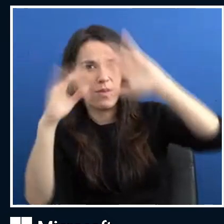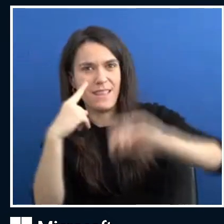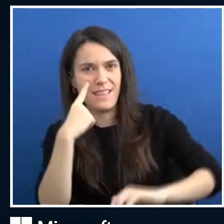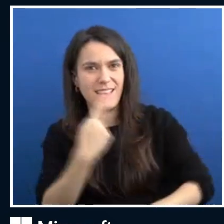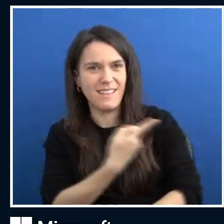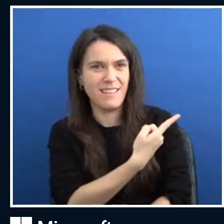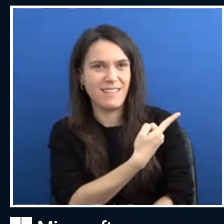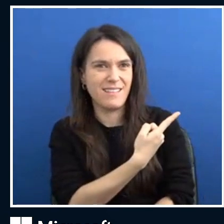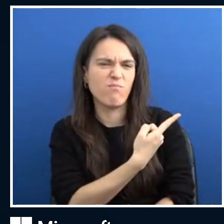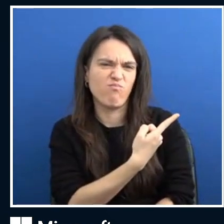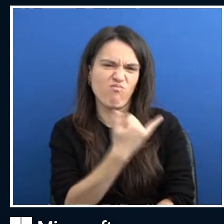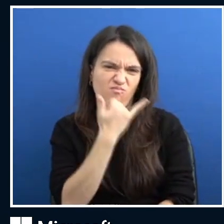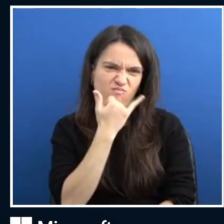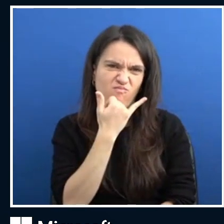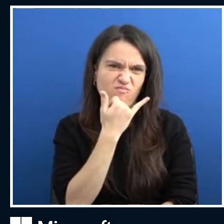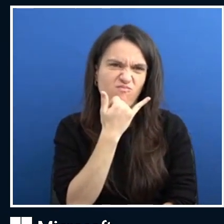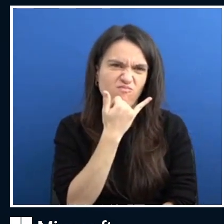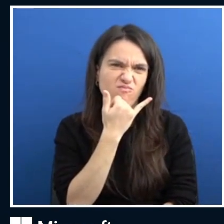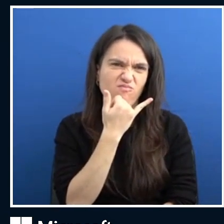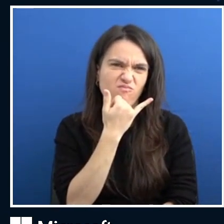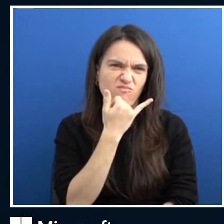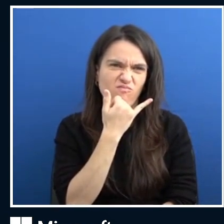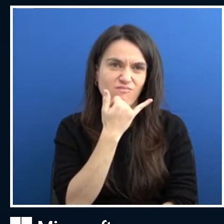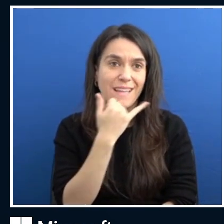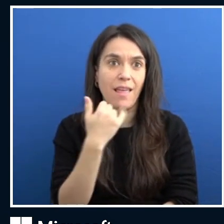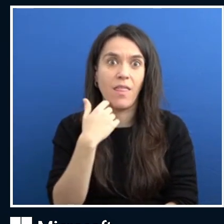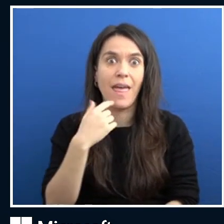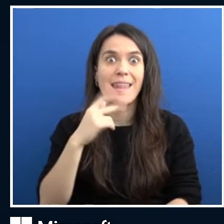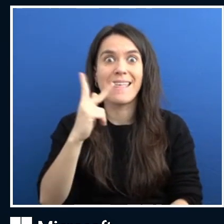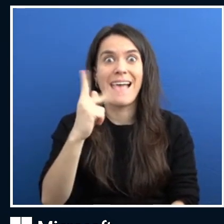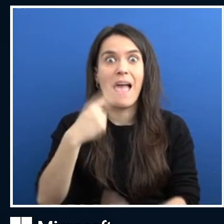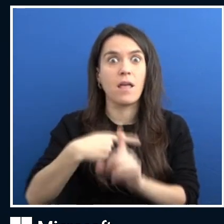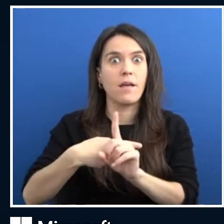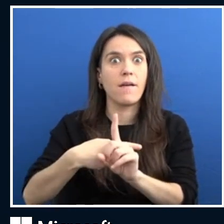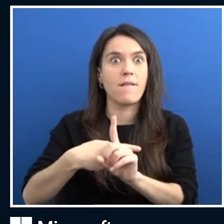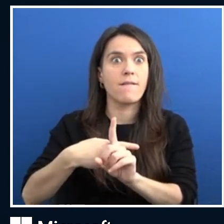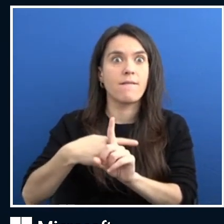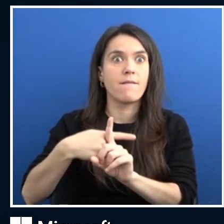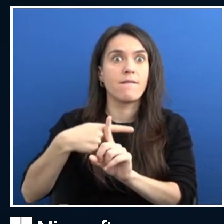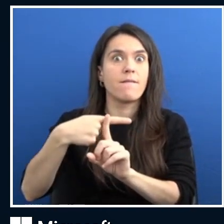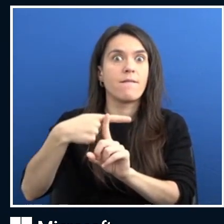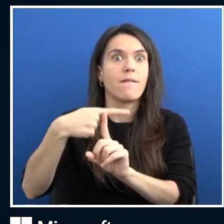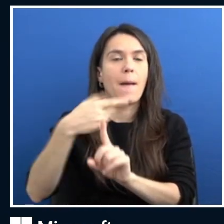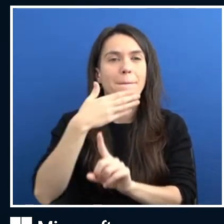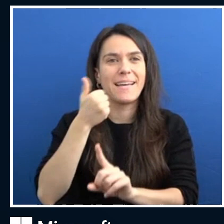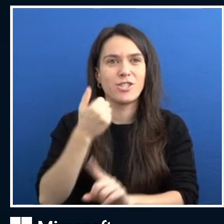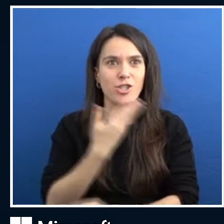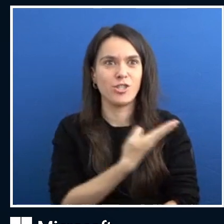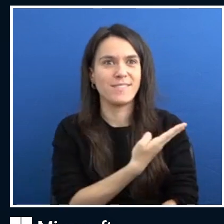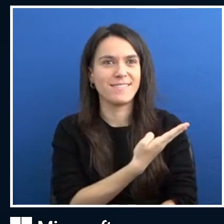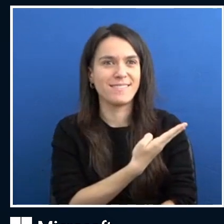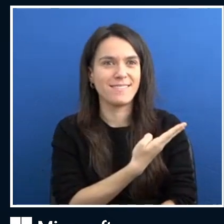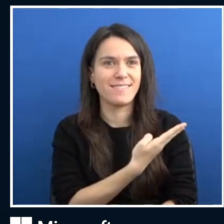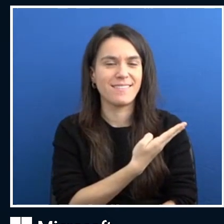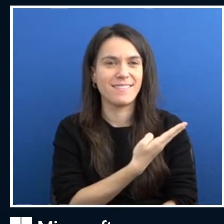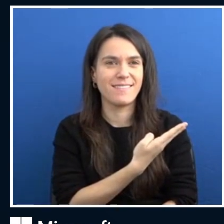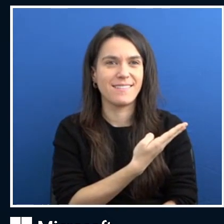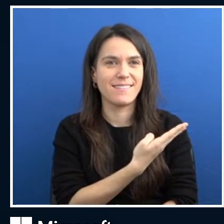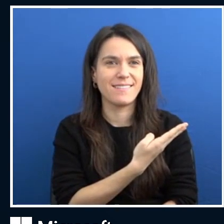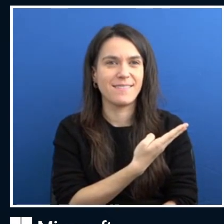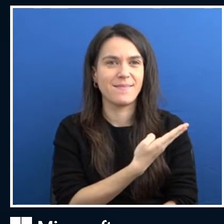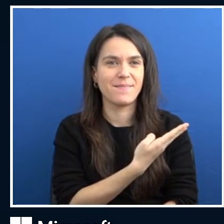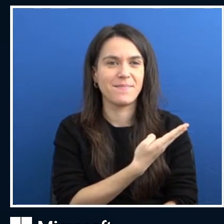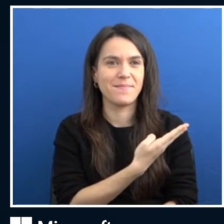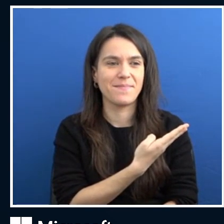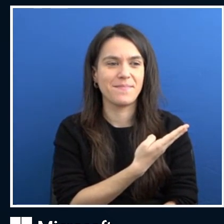graph. But as in when you start increasing the value of K, you get better and better. But there's also a chance that if you highly increase it, that you might not find that